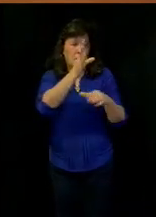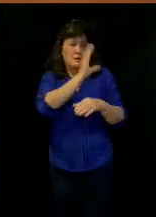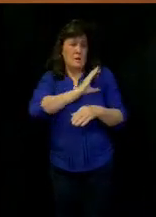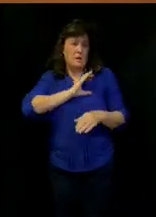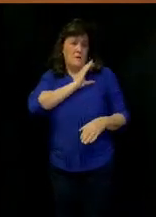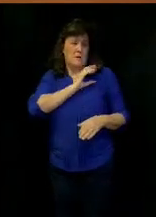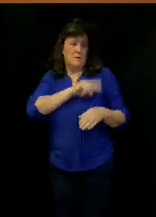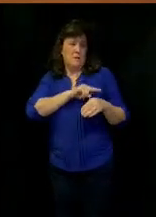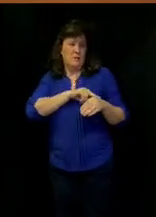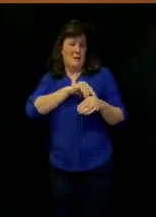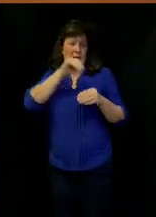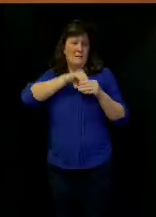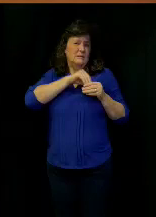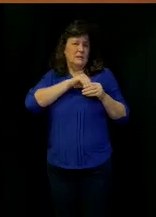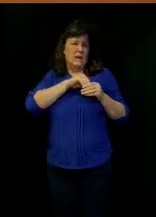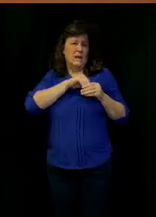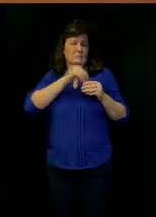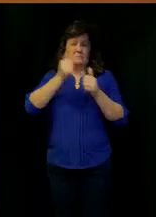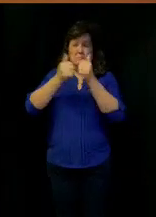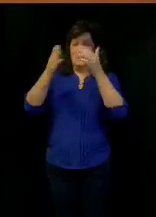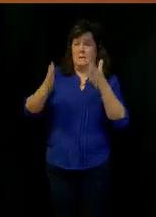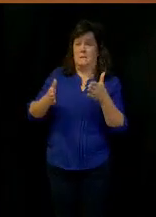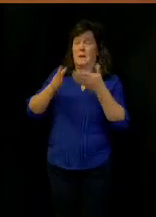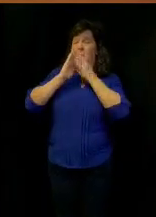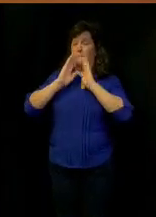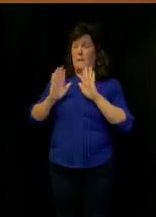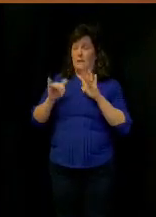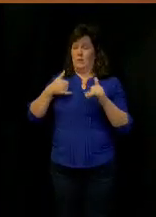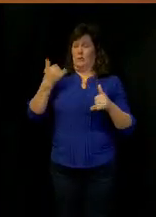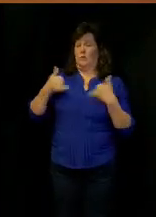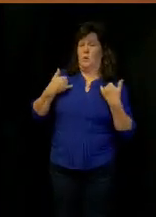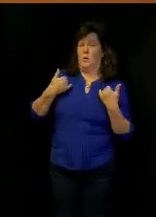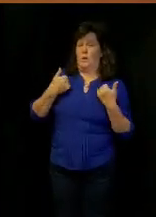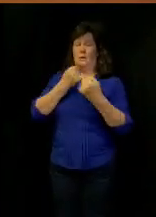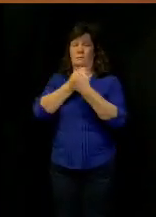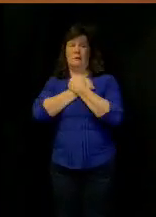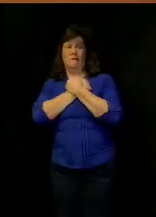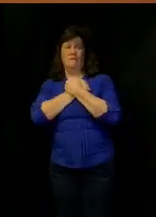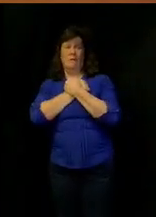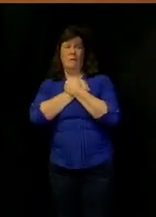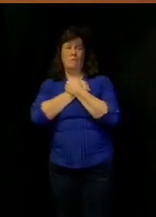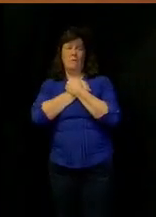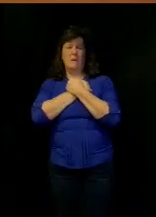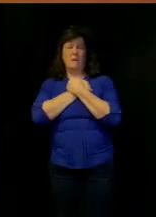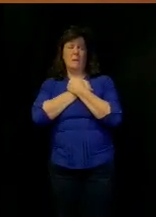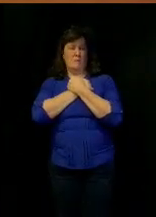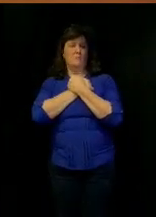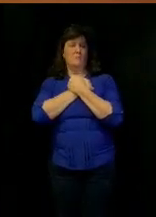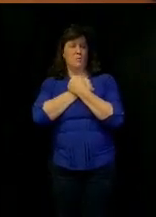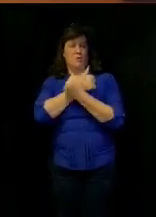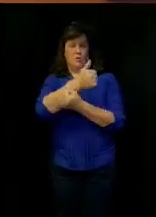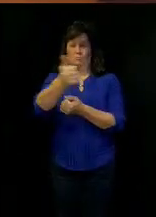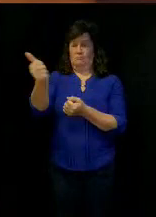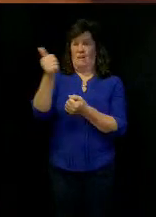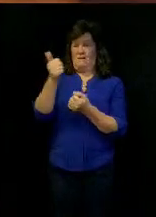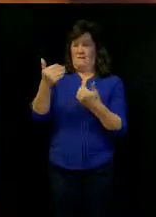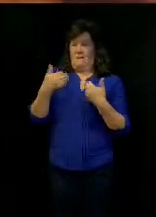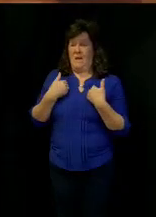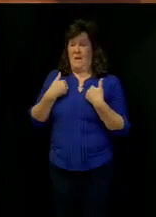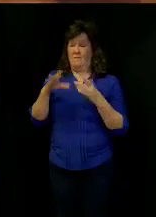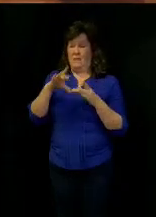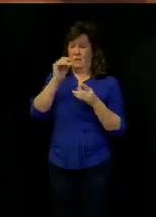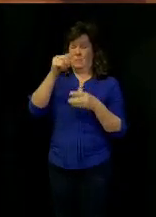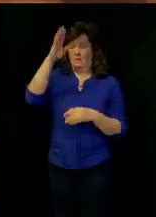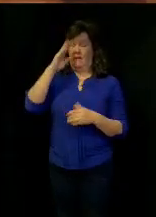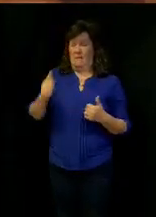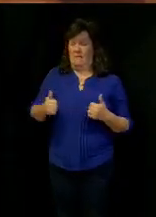nature on the inside of you. Therefore, you got peace, you got joy, you got love, you got self-control. It's in there. The Spirit of God lives on the inside